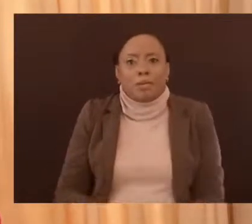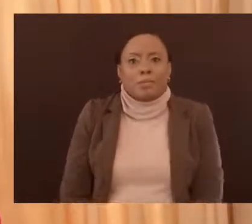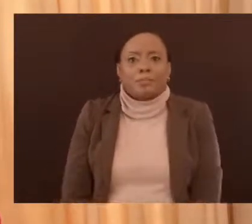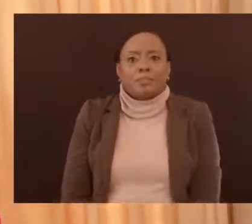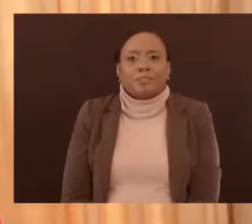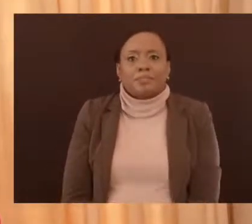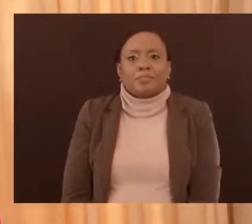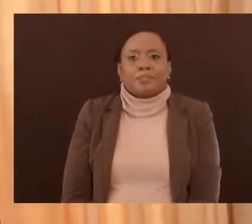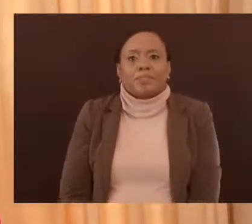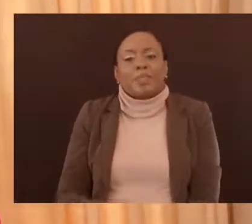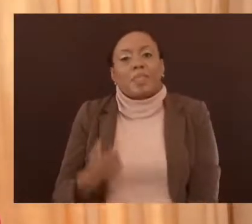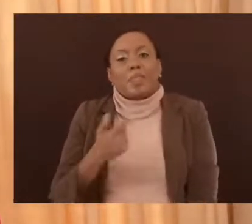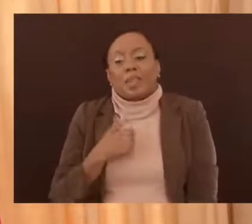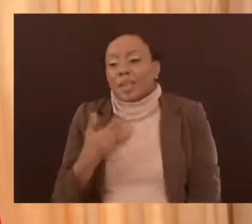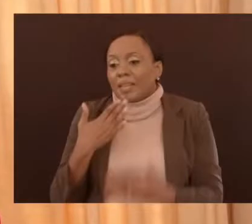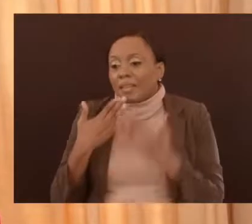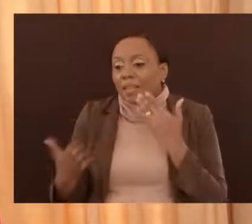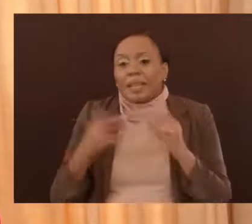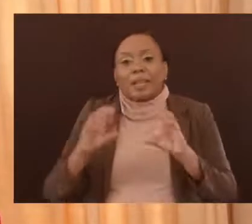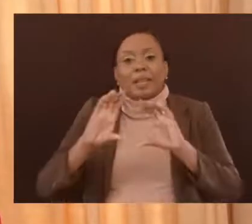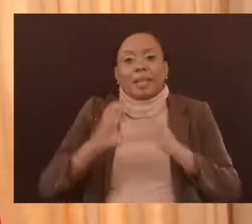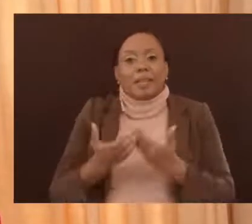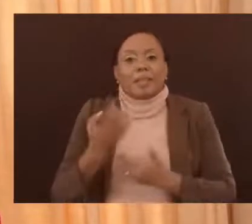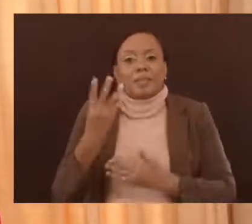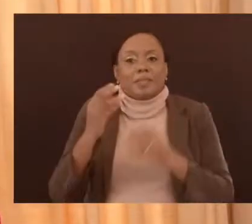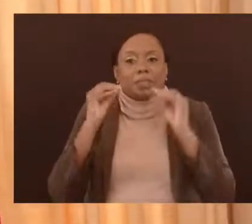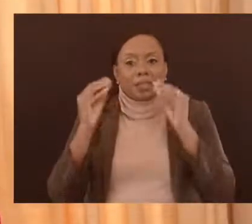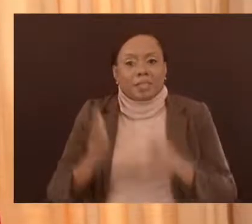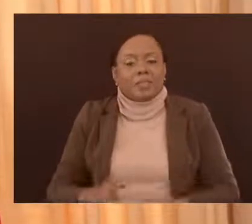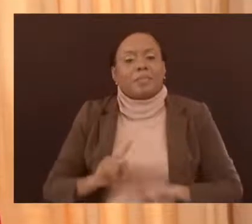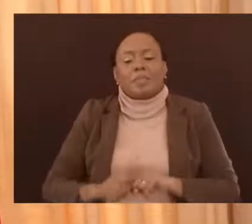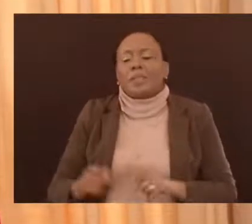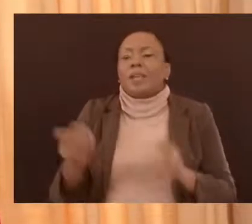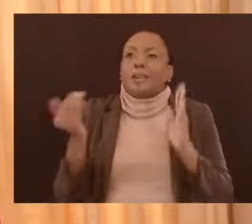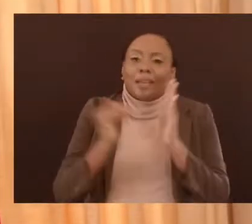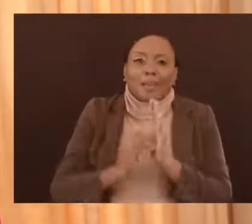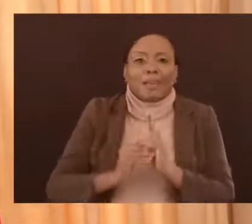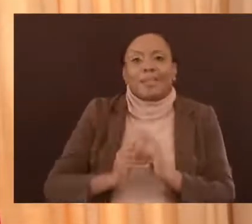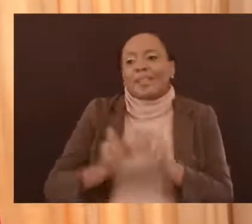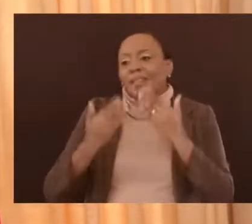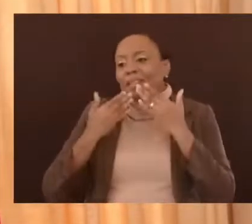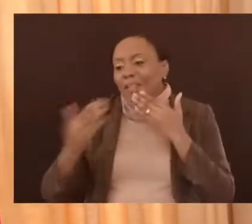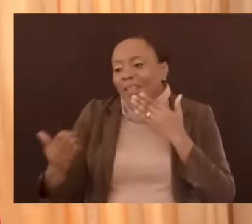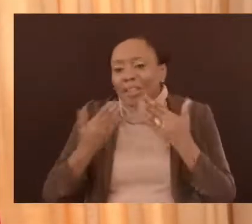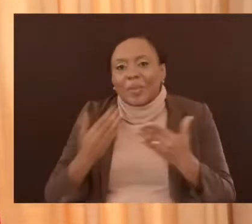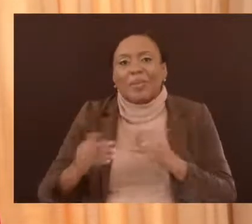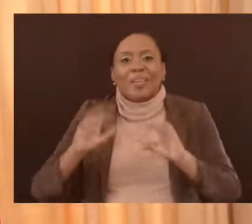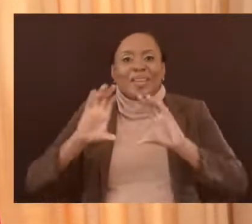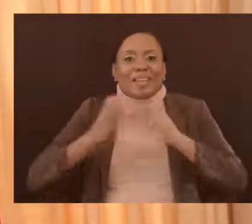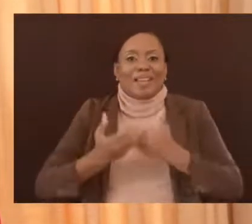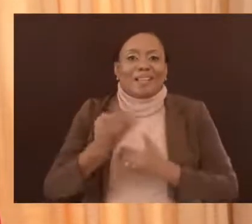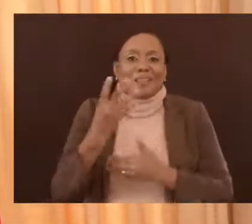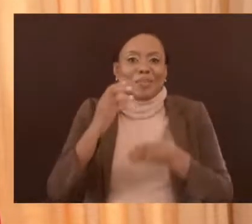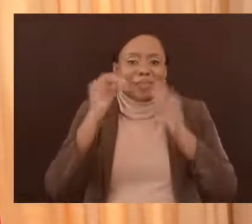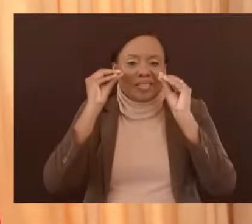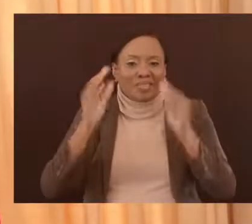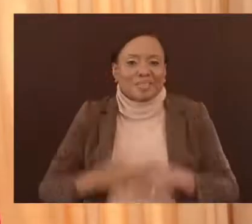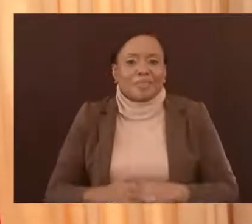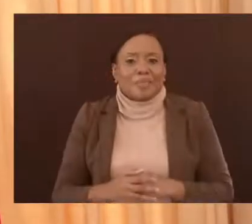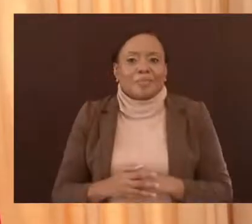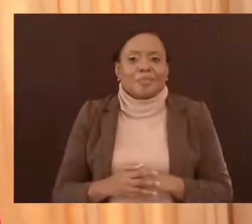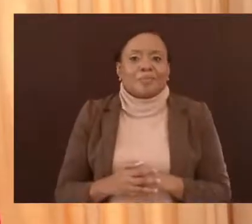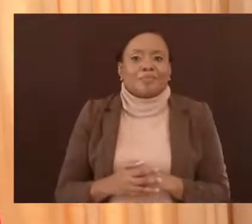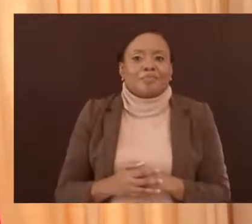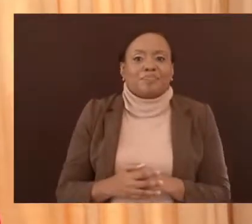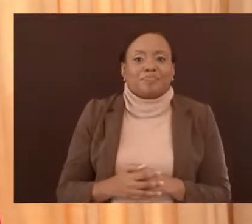4 teachers, but again, let me say thank you to them on behalf of all Barbadians, on behalf of the over 3,000